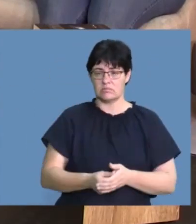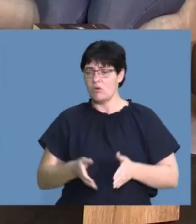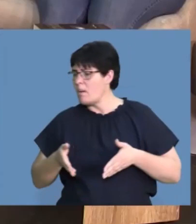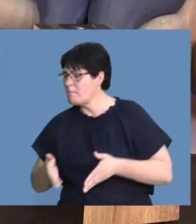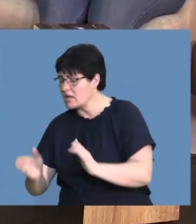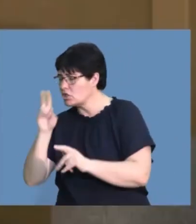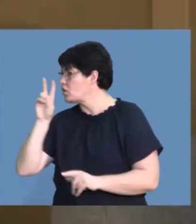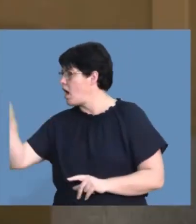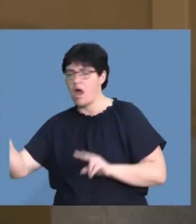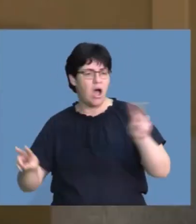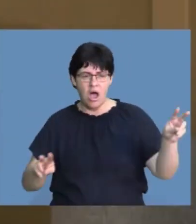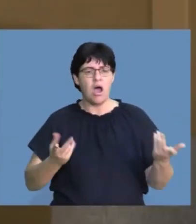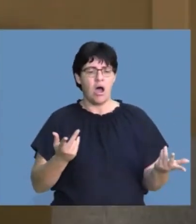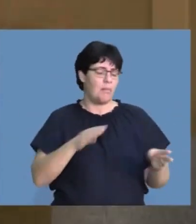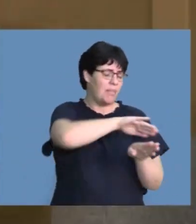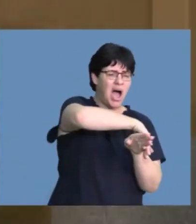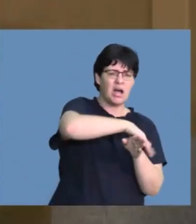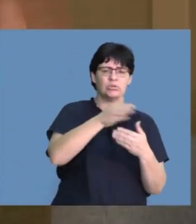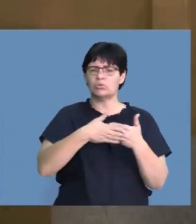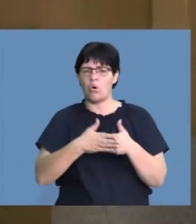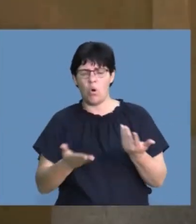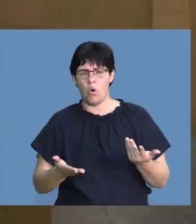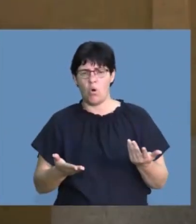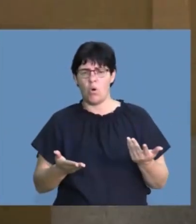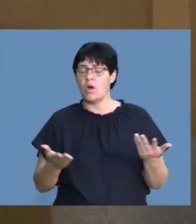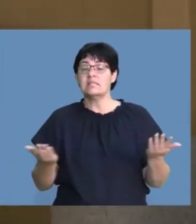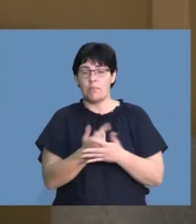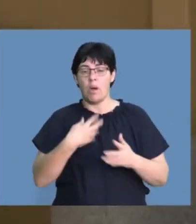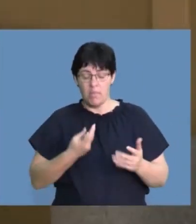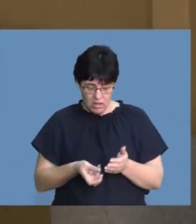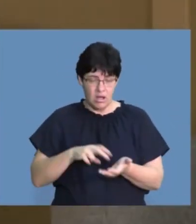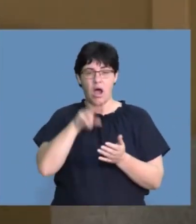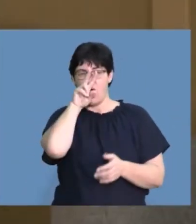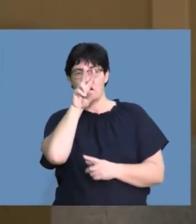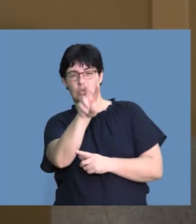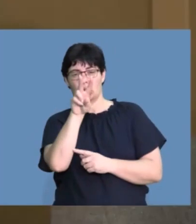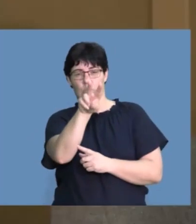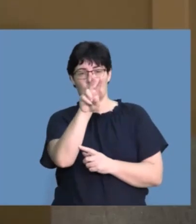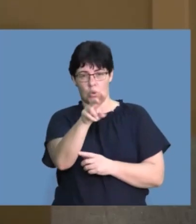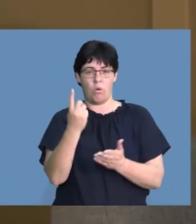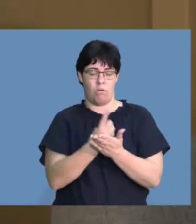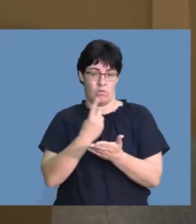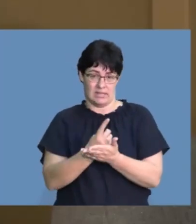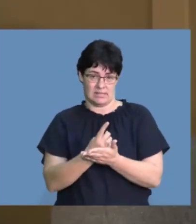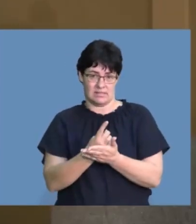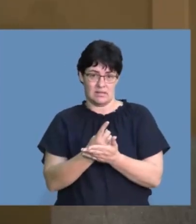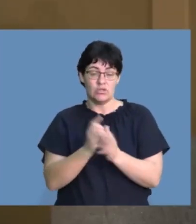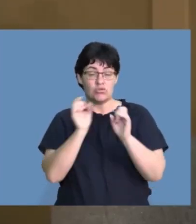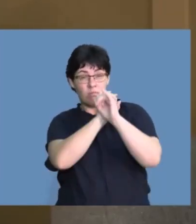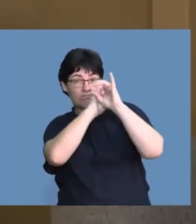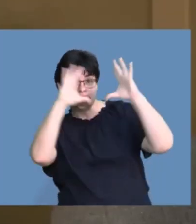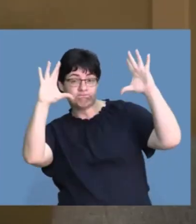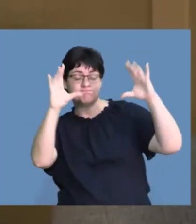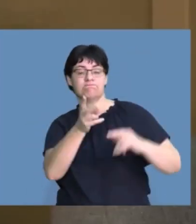your passage, wherever it is, on your door, behind your door. Stick it somewhere where you are able to keep that vision